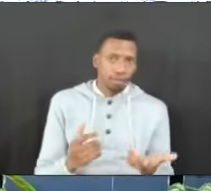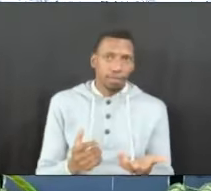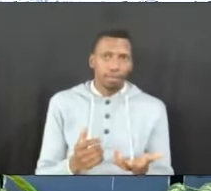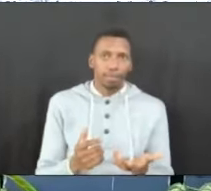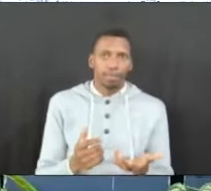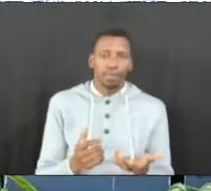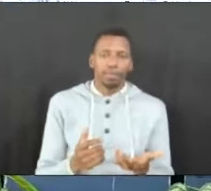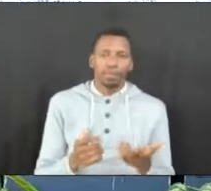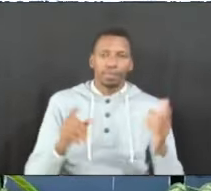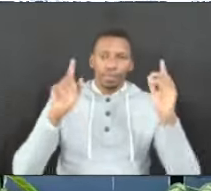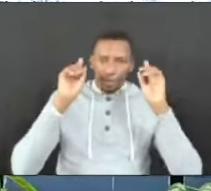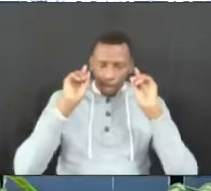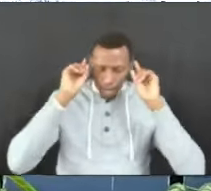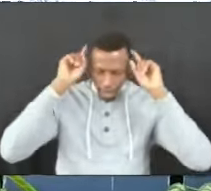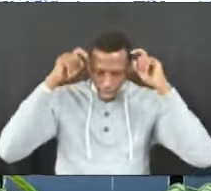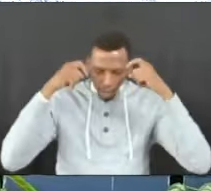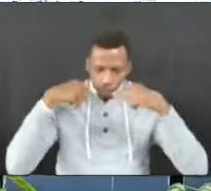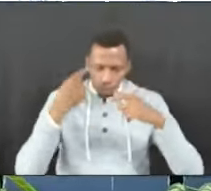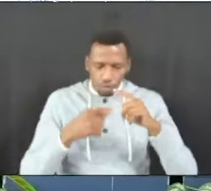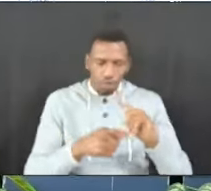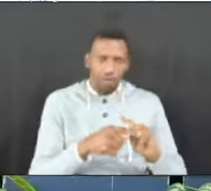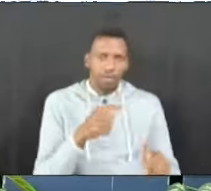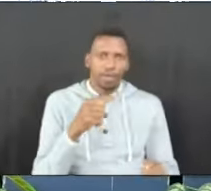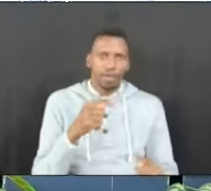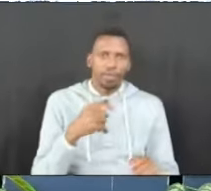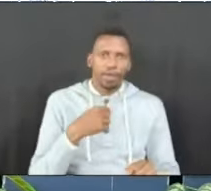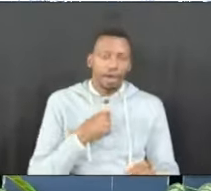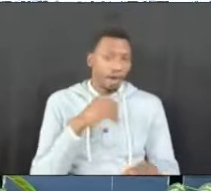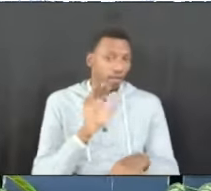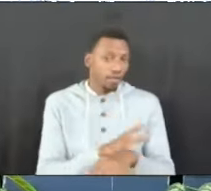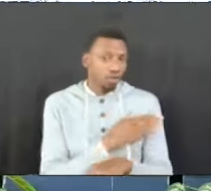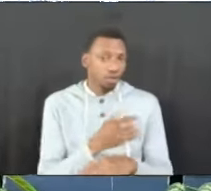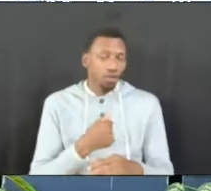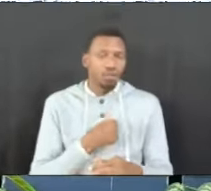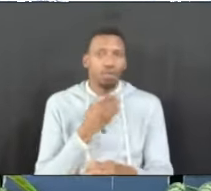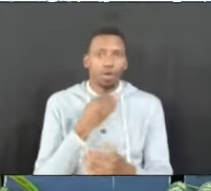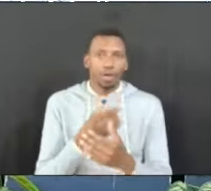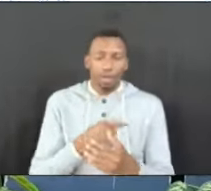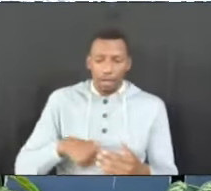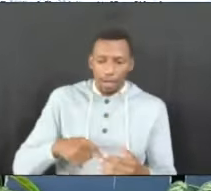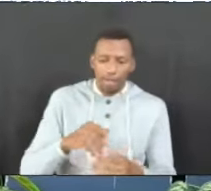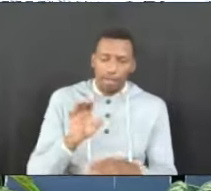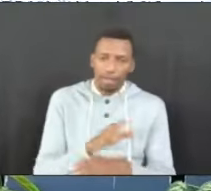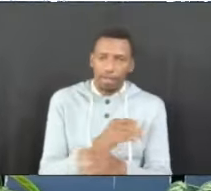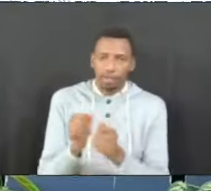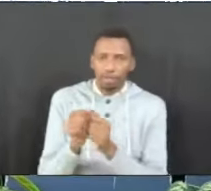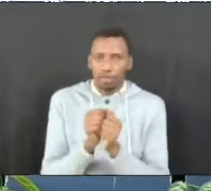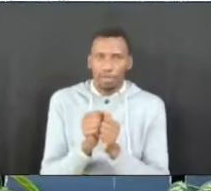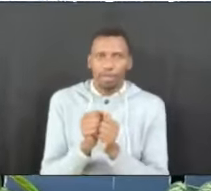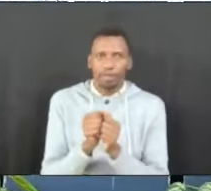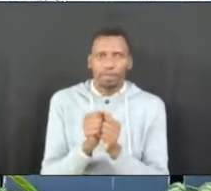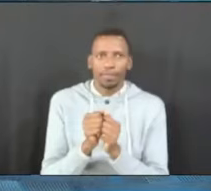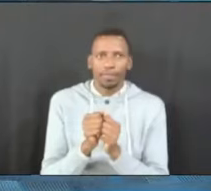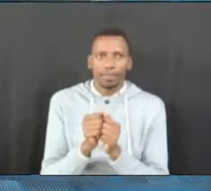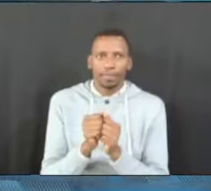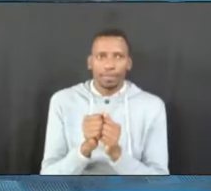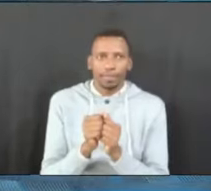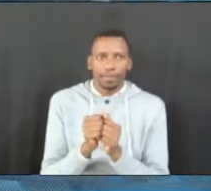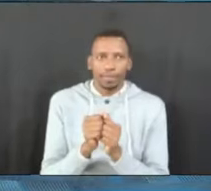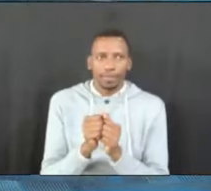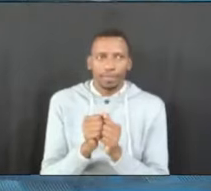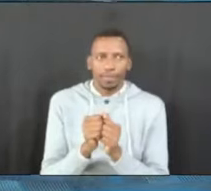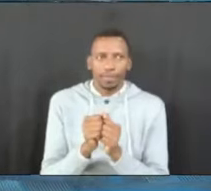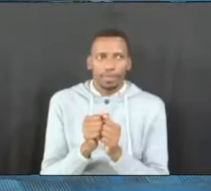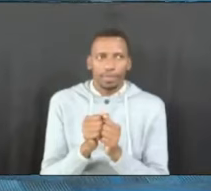the Lamb that was slain. There is a song that I would like us to sing together, and Collins told me he doesn't know it very well, so I